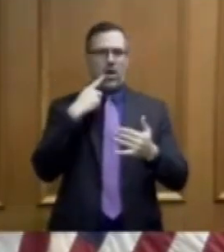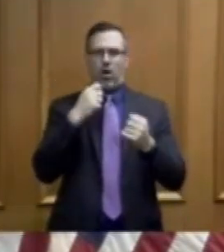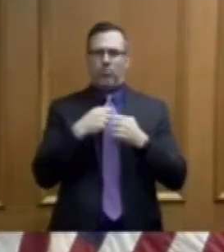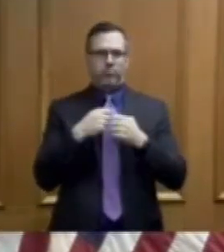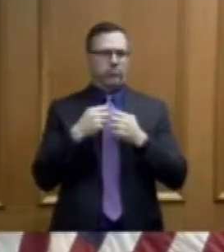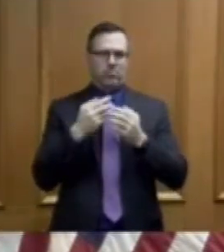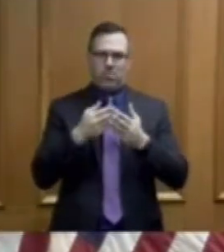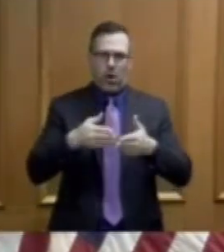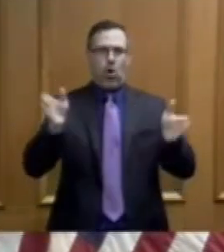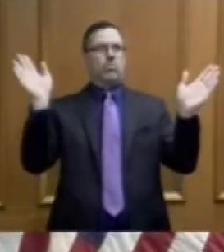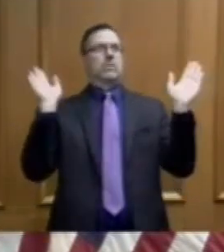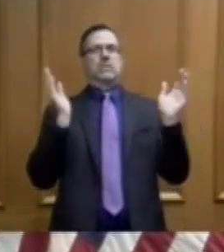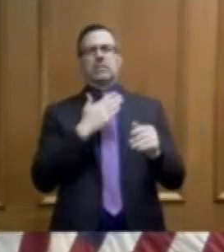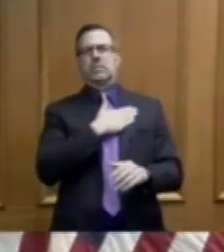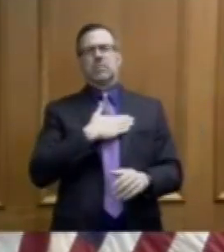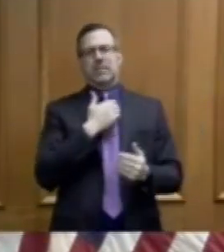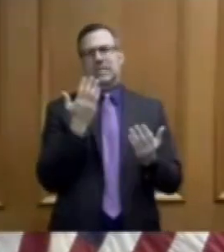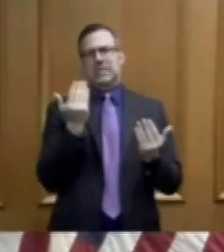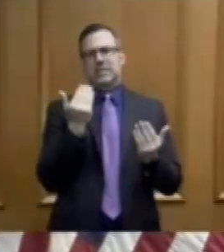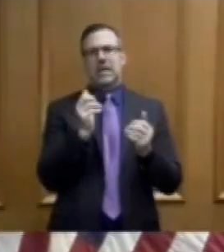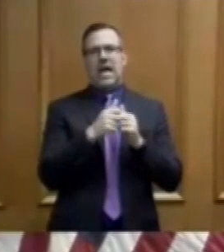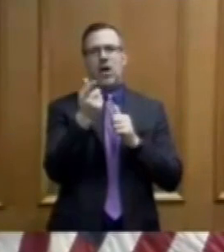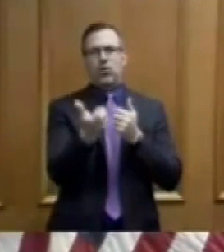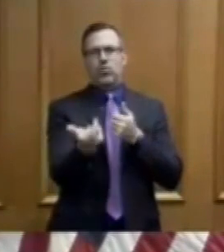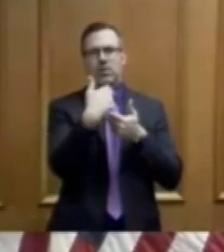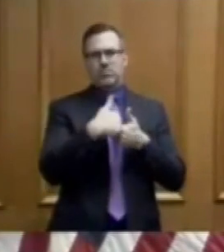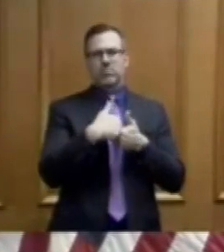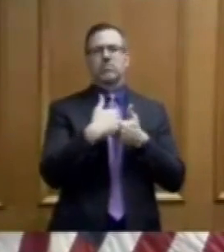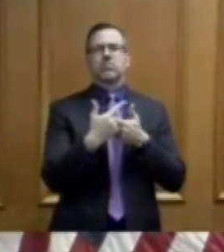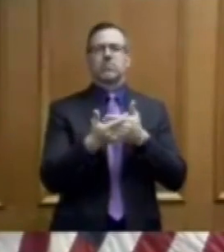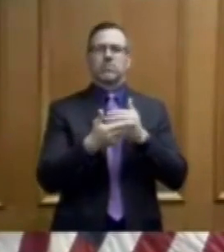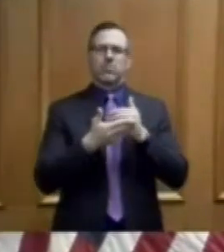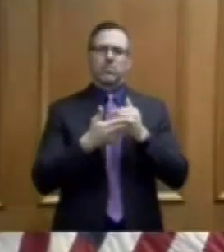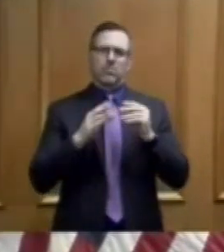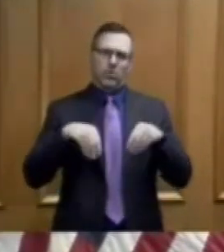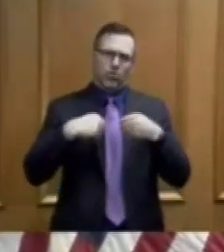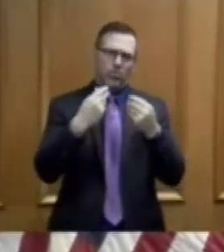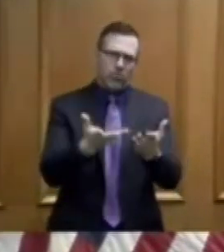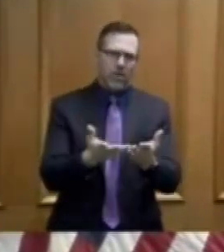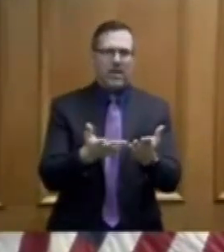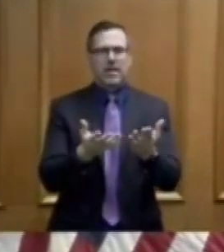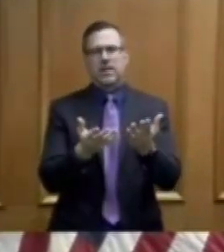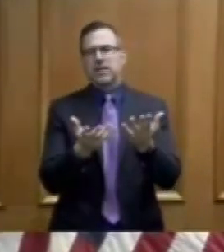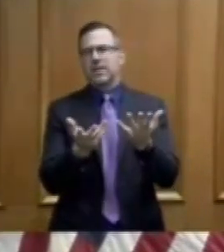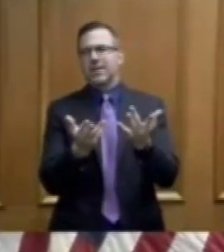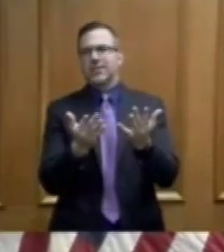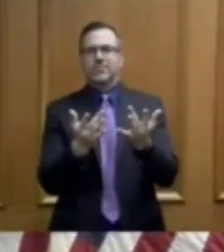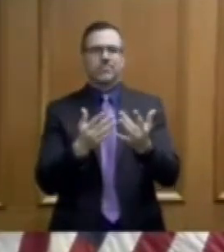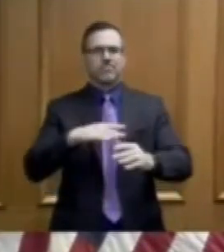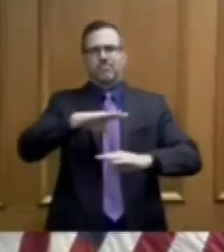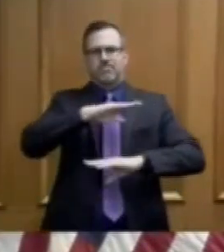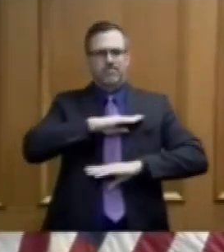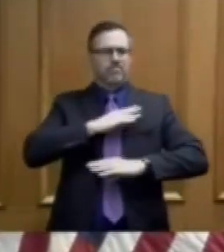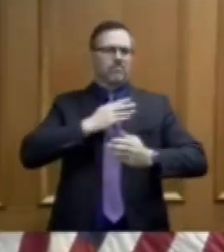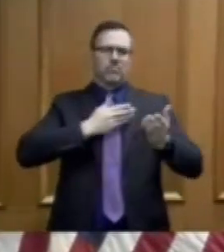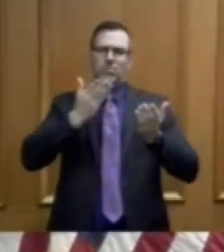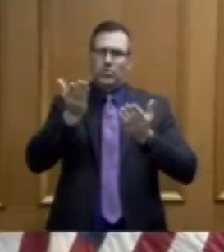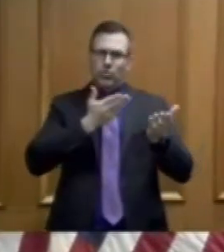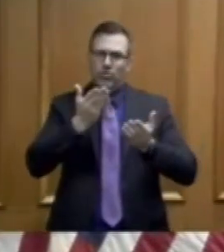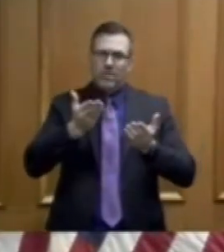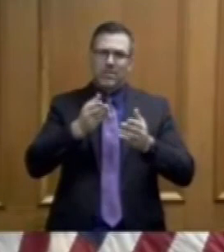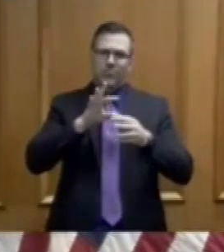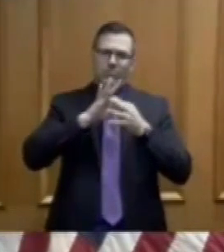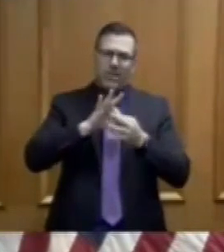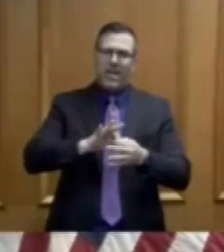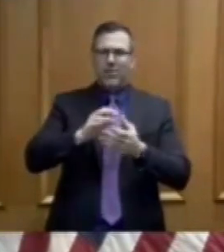you information about how you can engage and to provide a pool of information about the healthcare availability